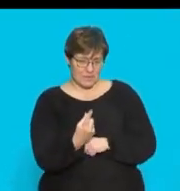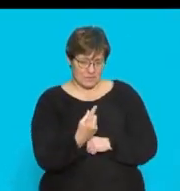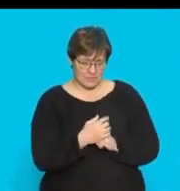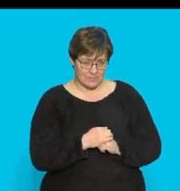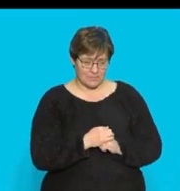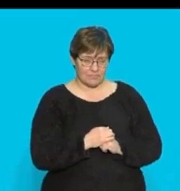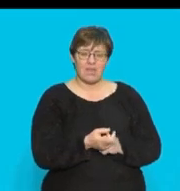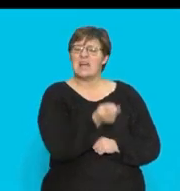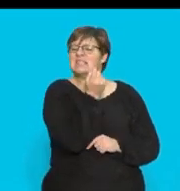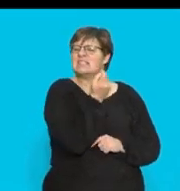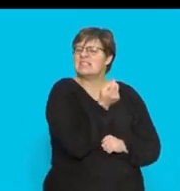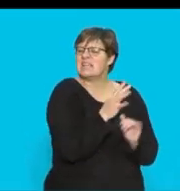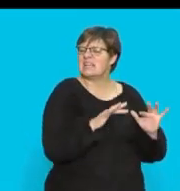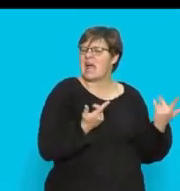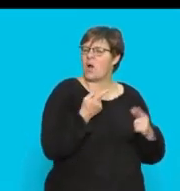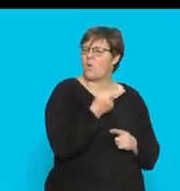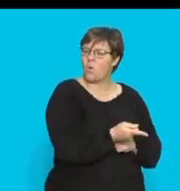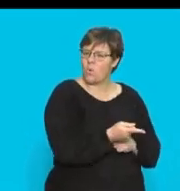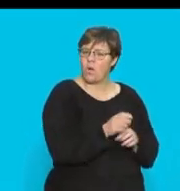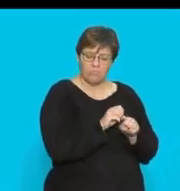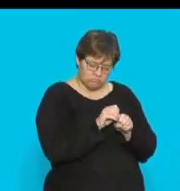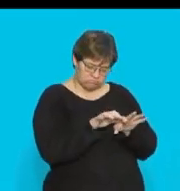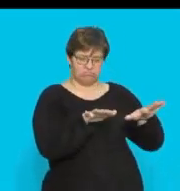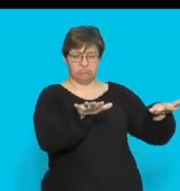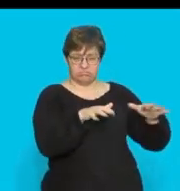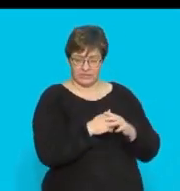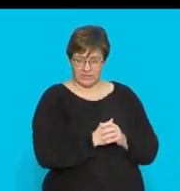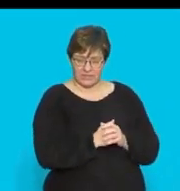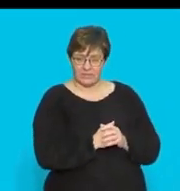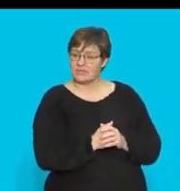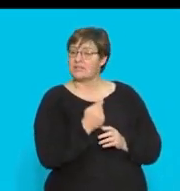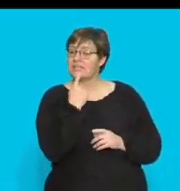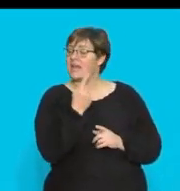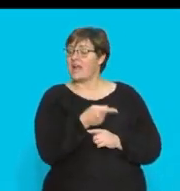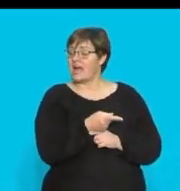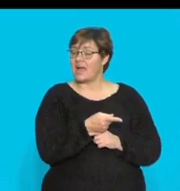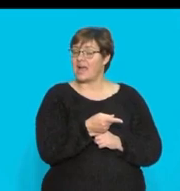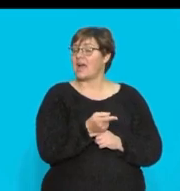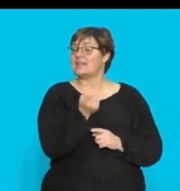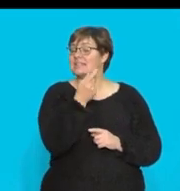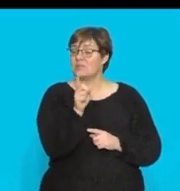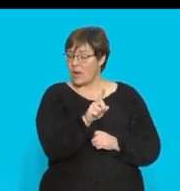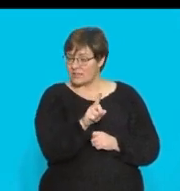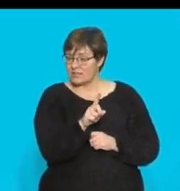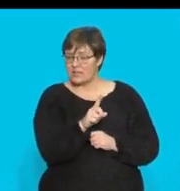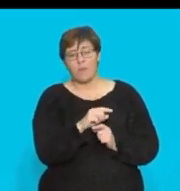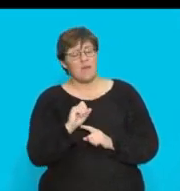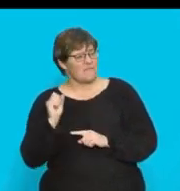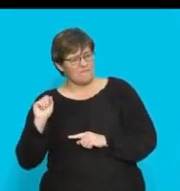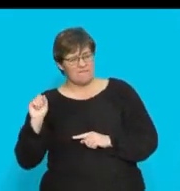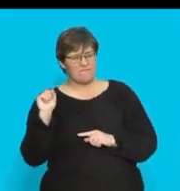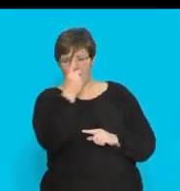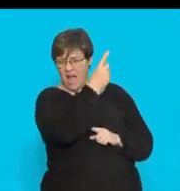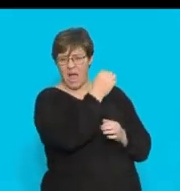How is the seed, dispersed? Remember I said to you, one of the things about the seed is it can go far away from